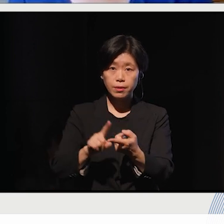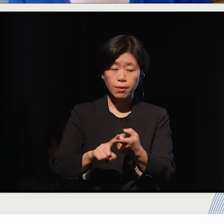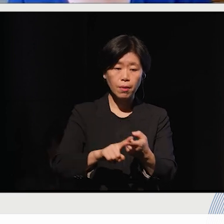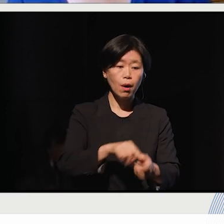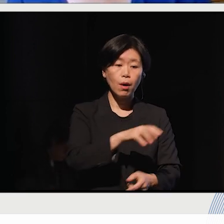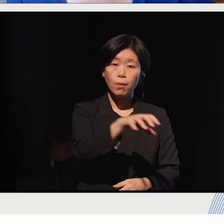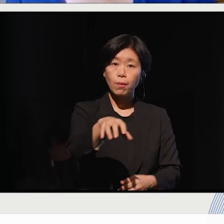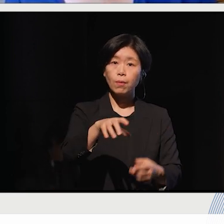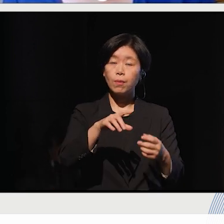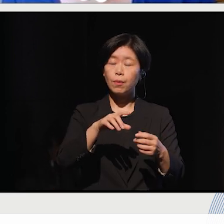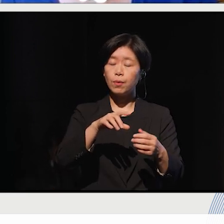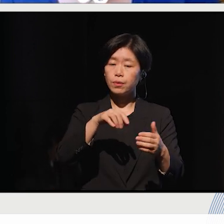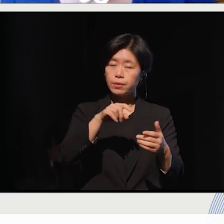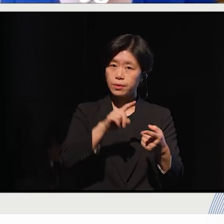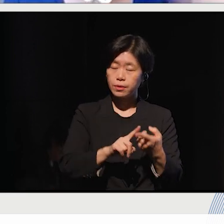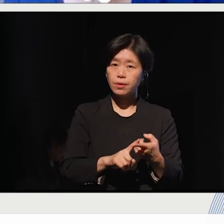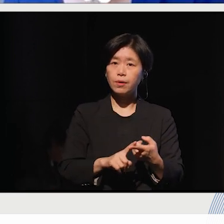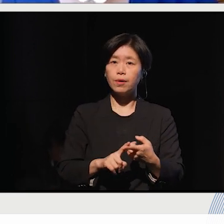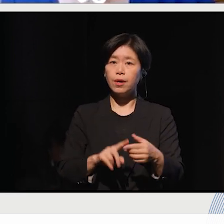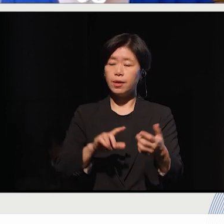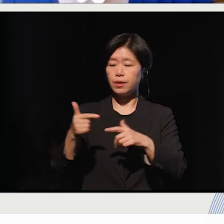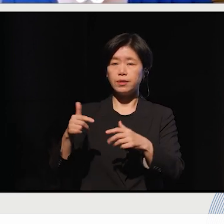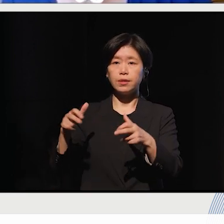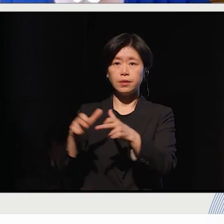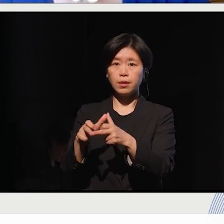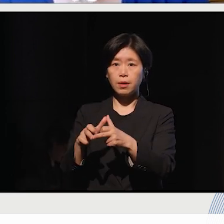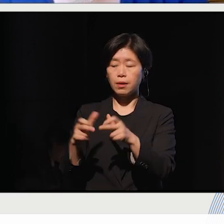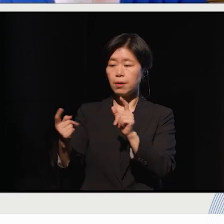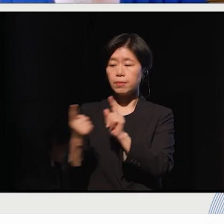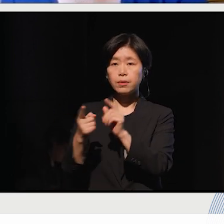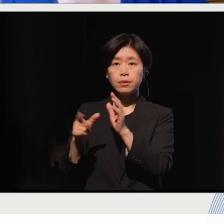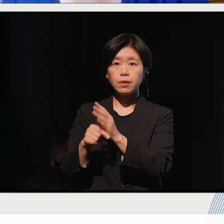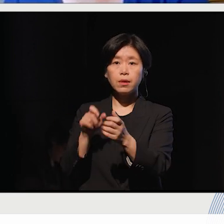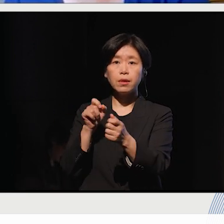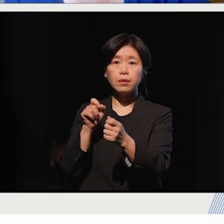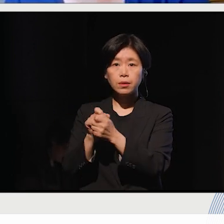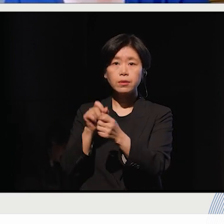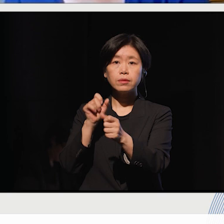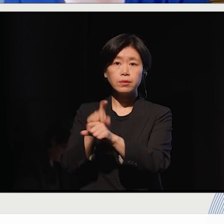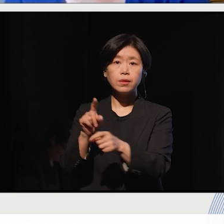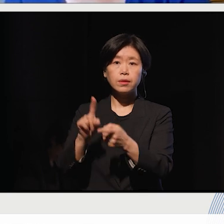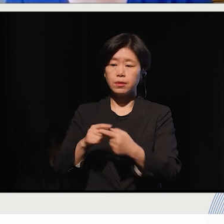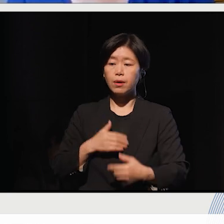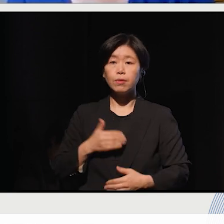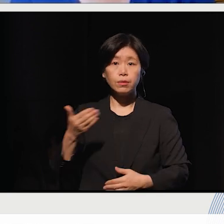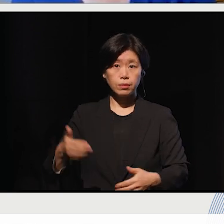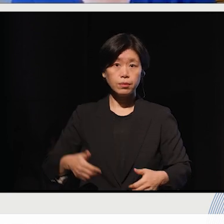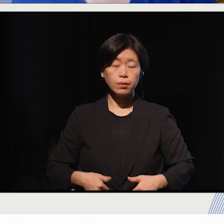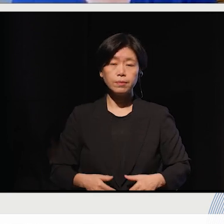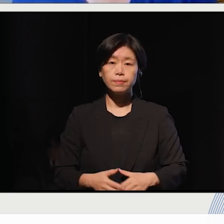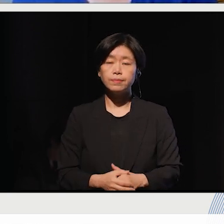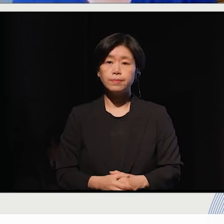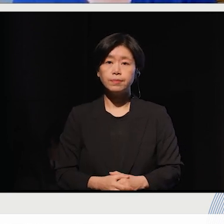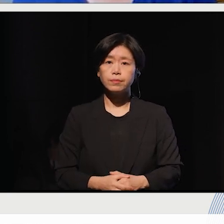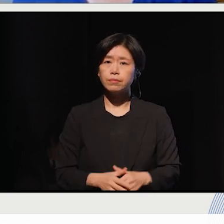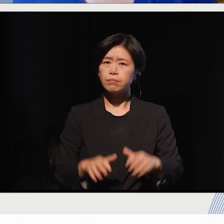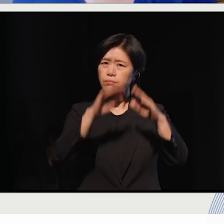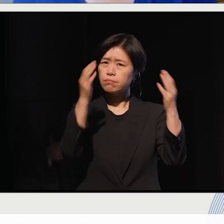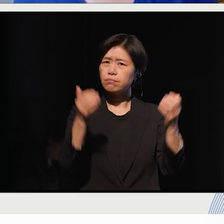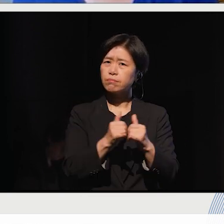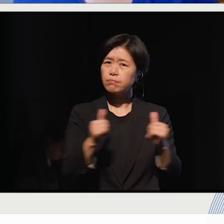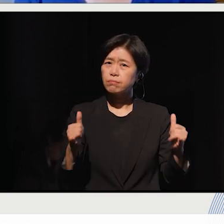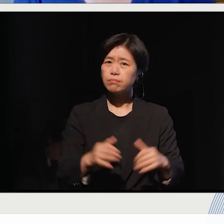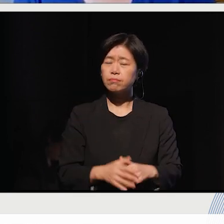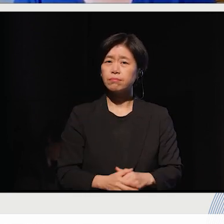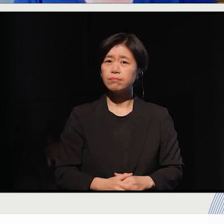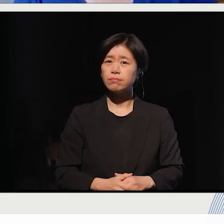in their different positions and roles on staff. We also train people to treat all people